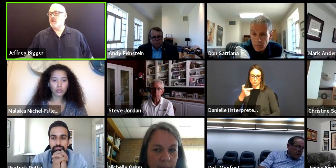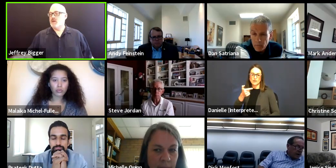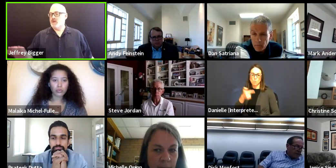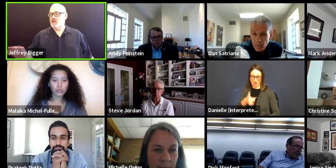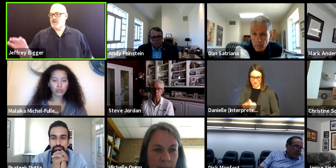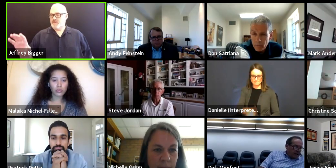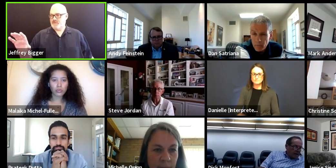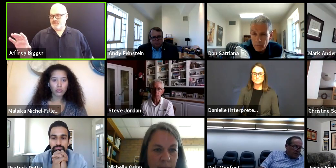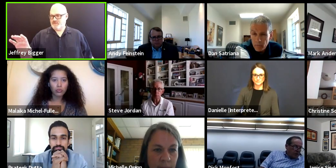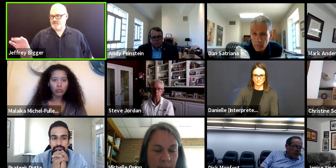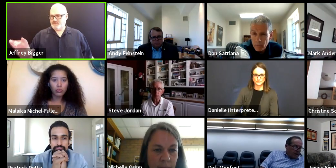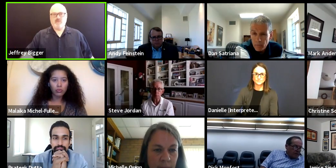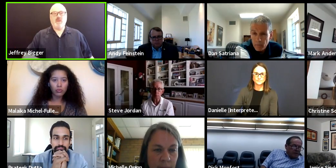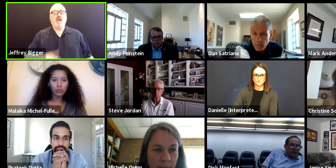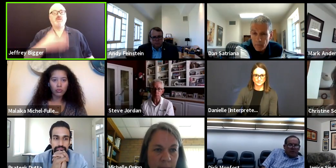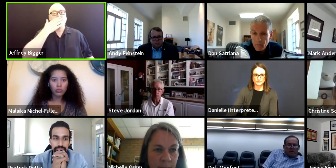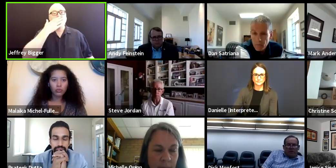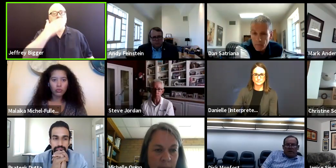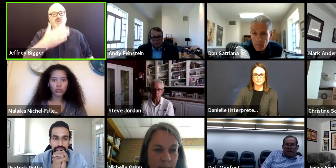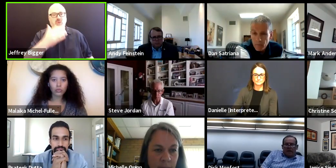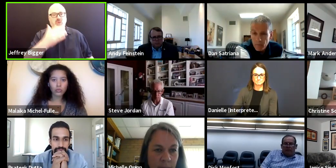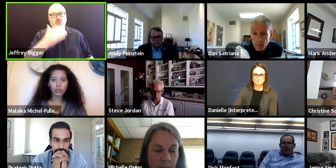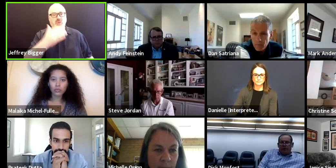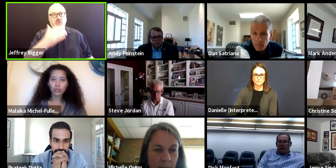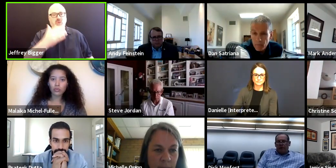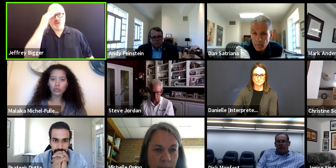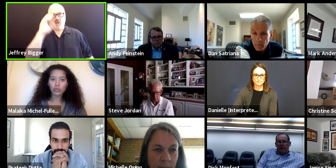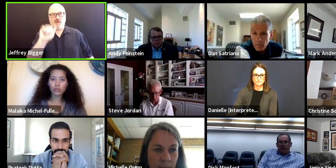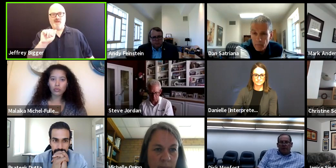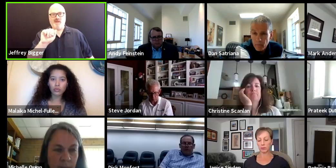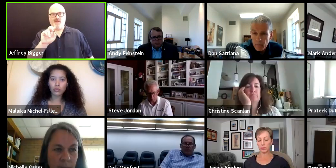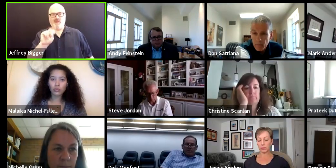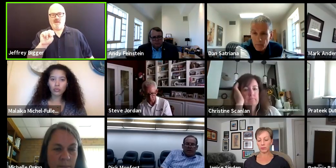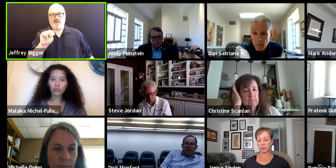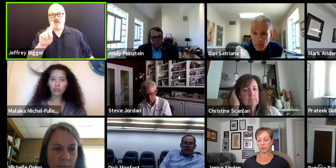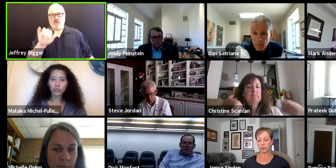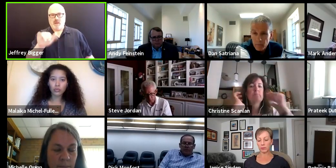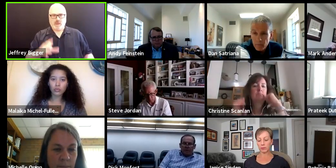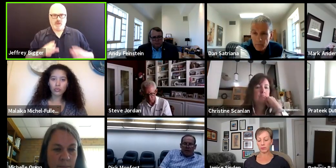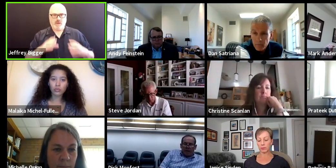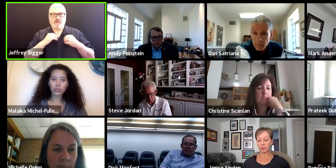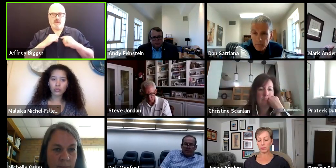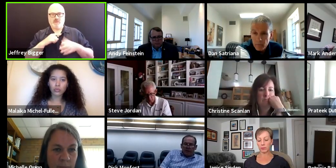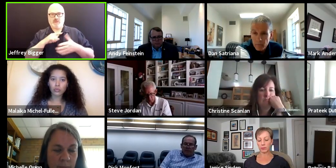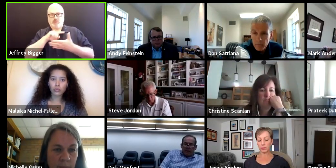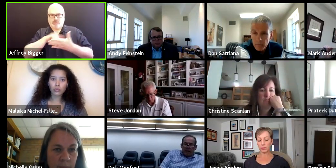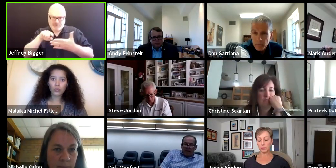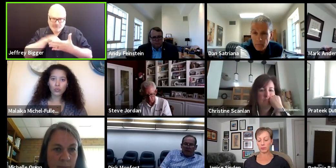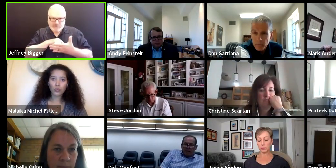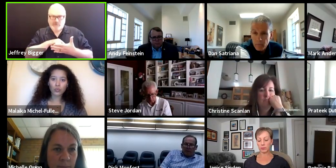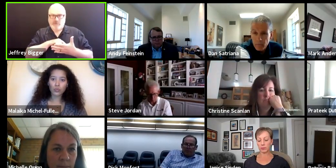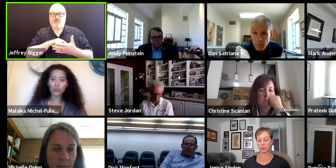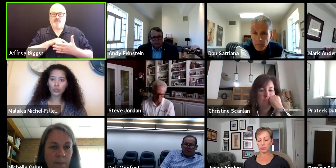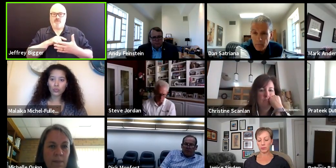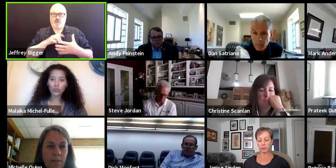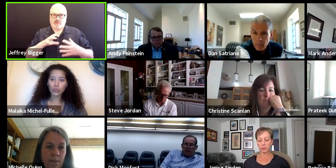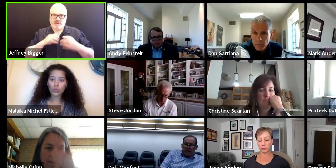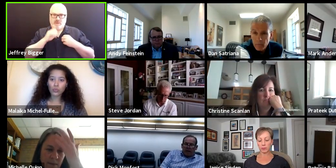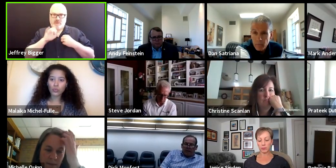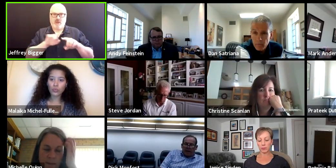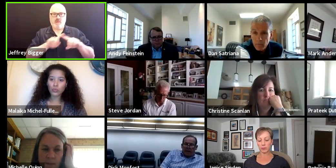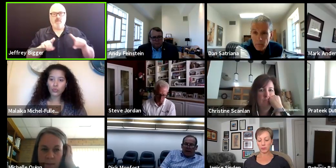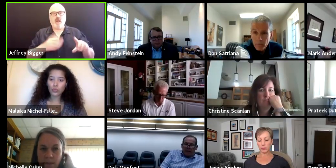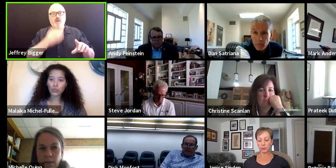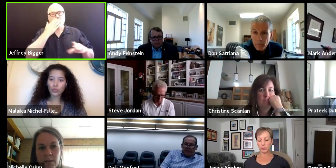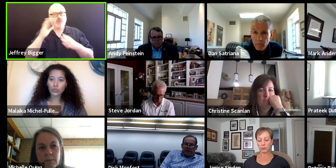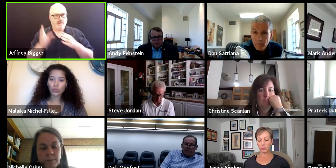that's good. I mean, I know Andy took a little heat for standing to his guns there, but I think it was a good